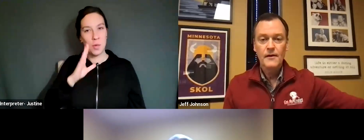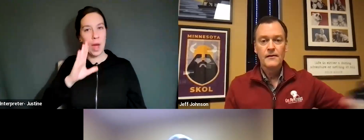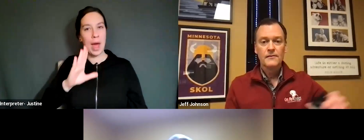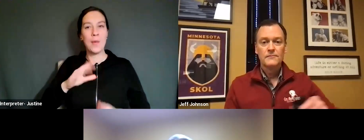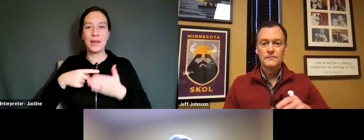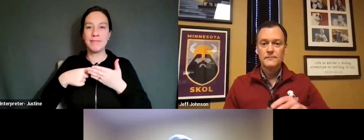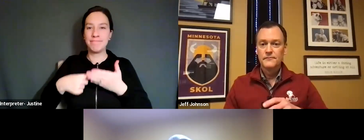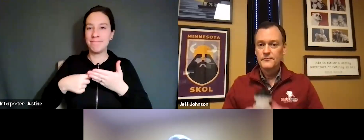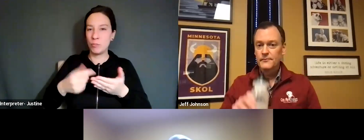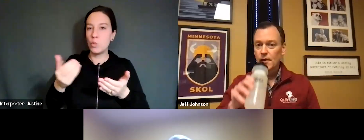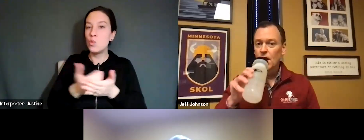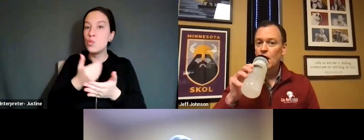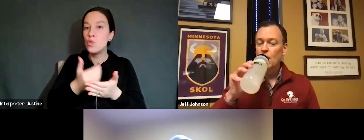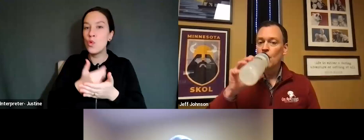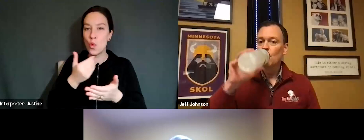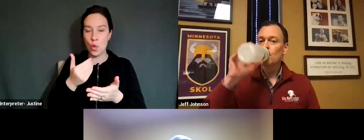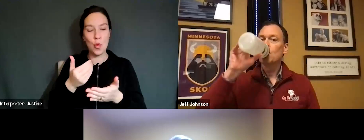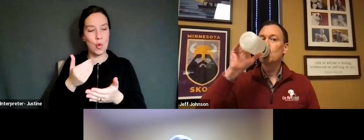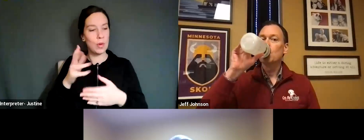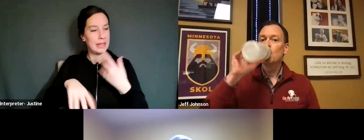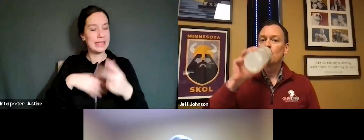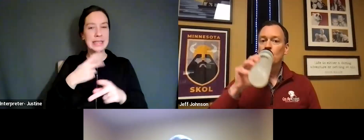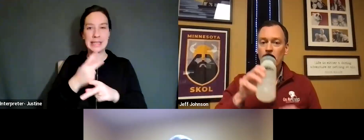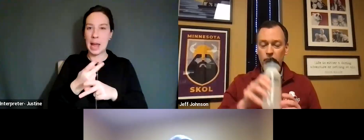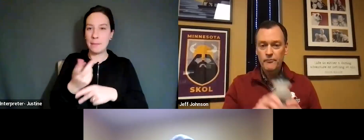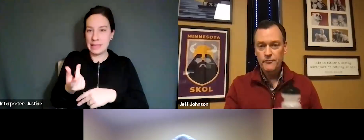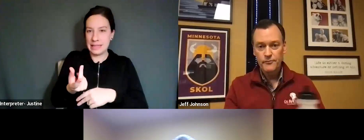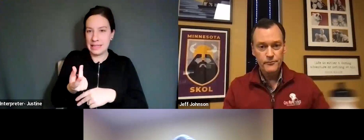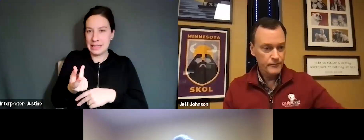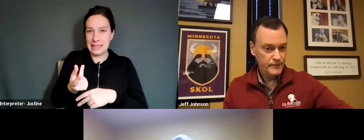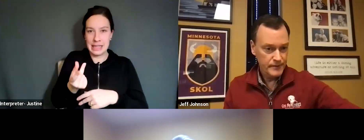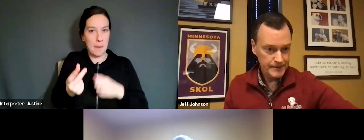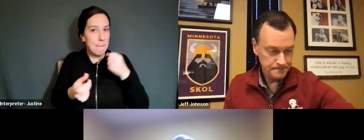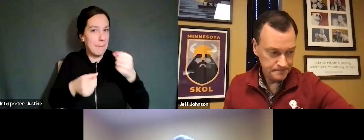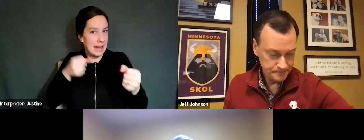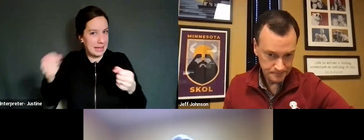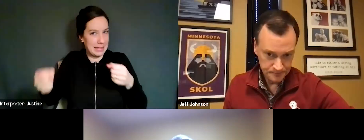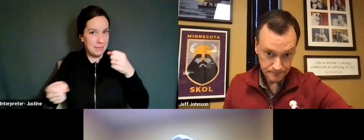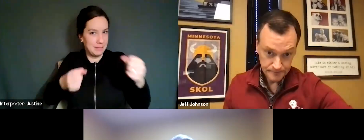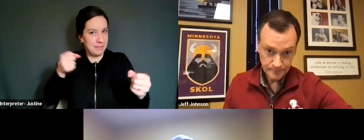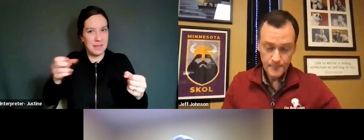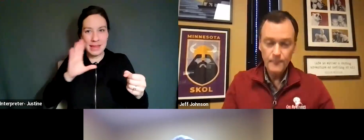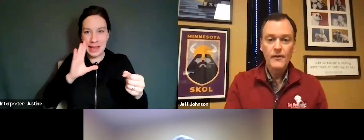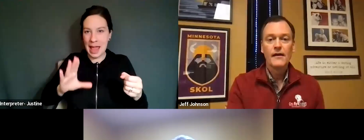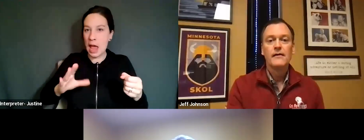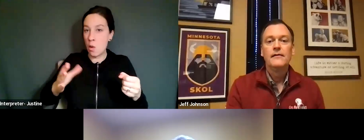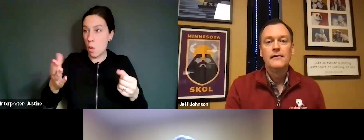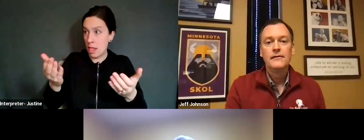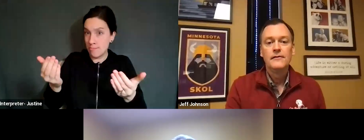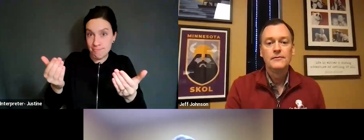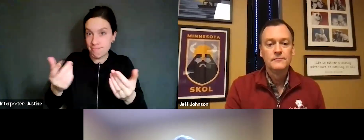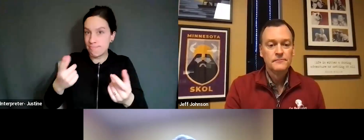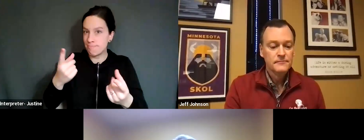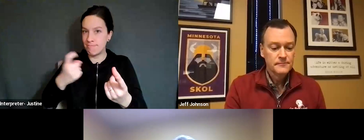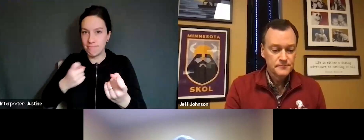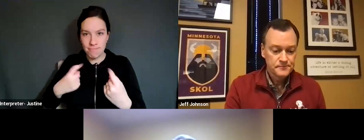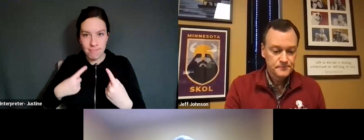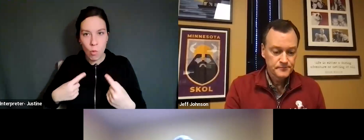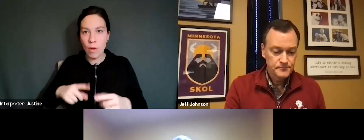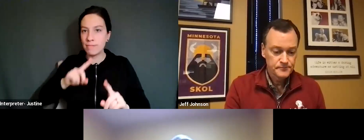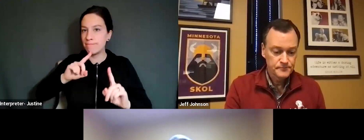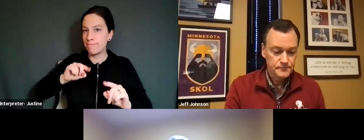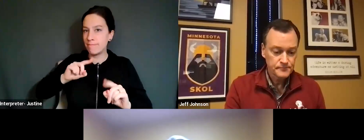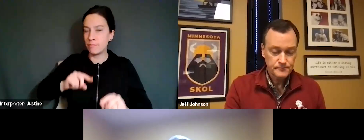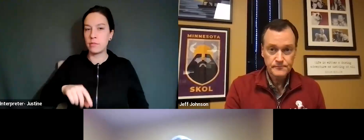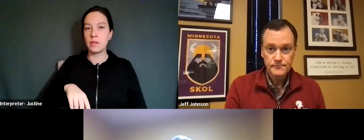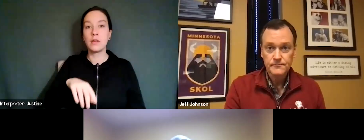we are looking at doing this year and answer any questions about them that you may have. Well, Can